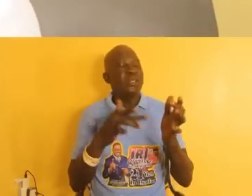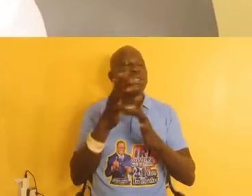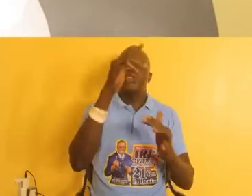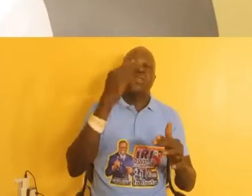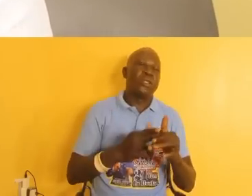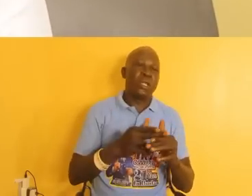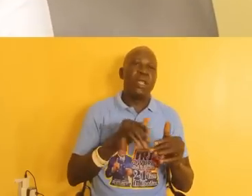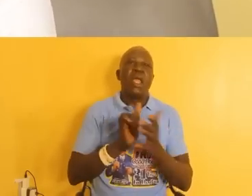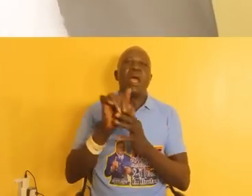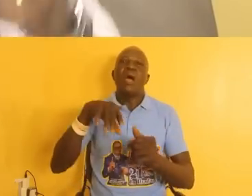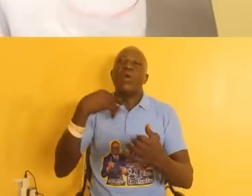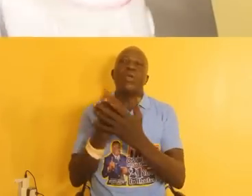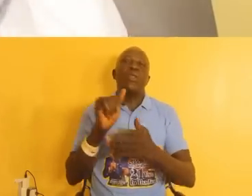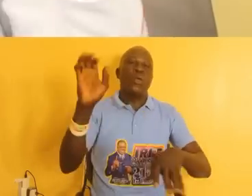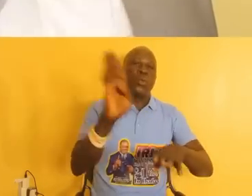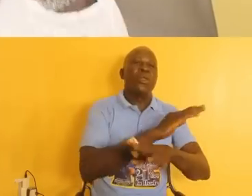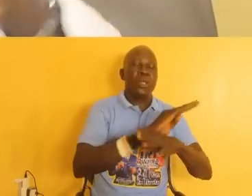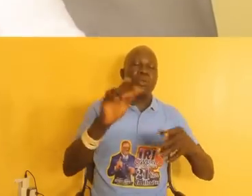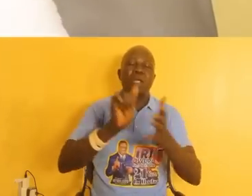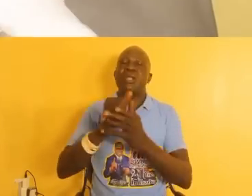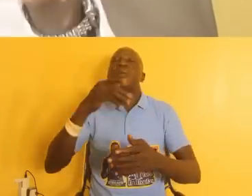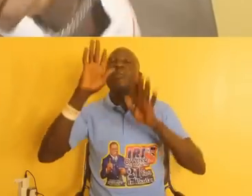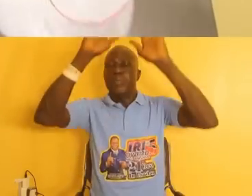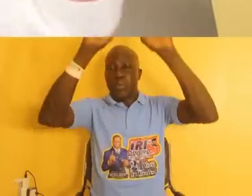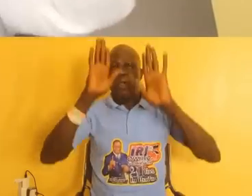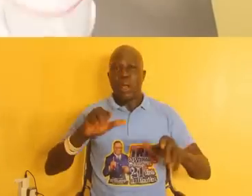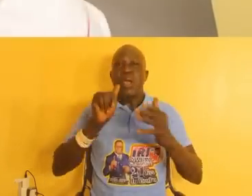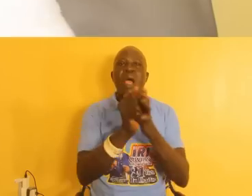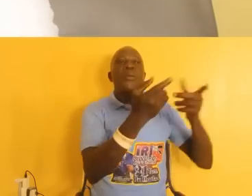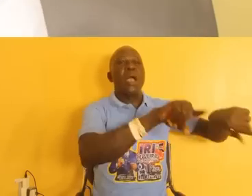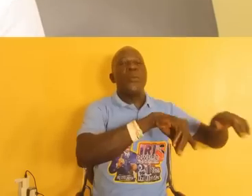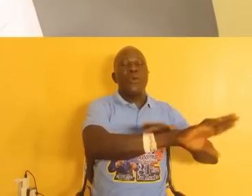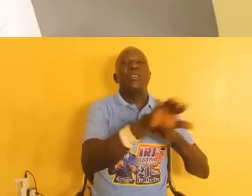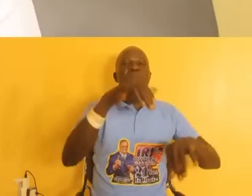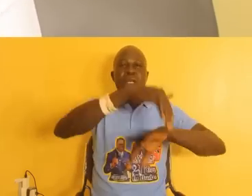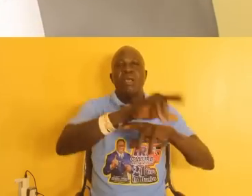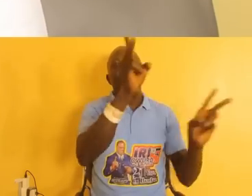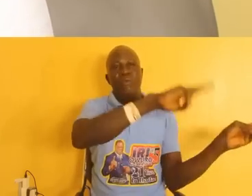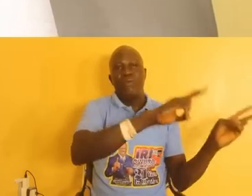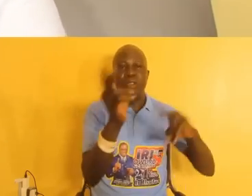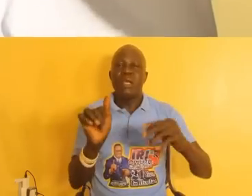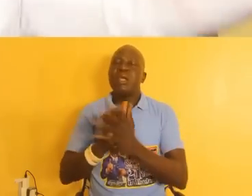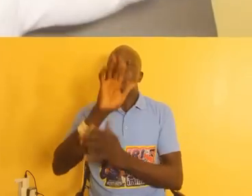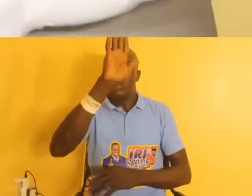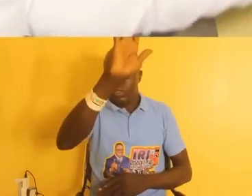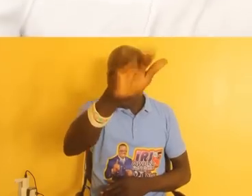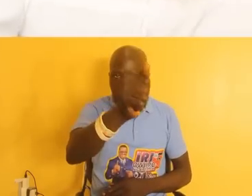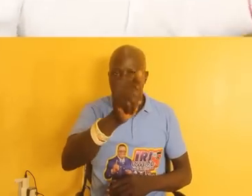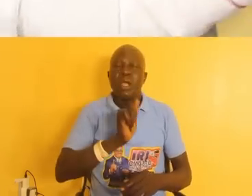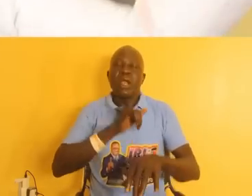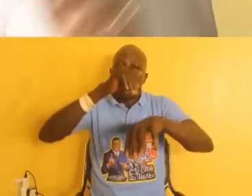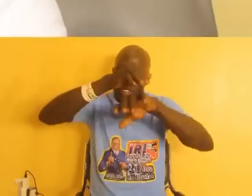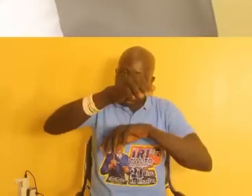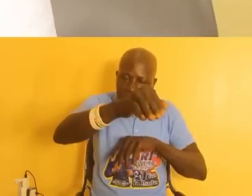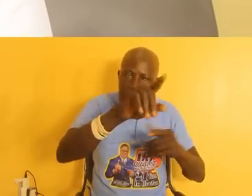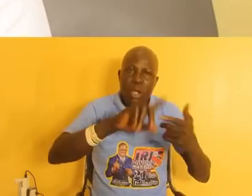God, and when she has barati, what is shall this all we taking place in this Amen.